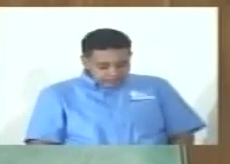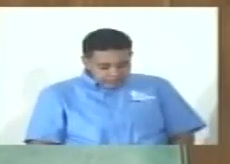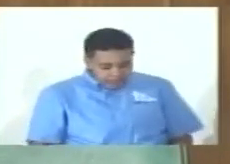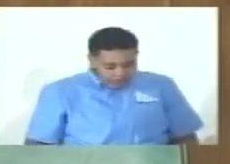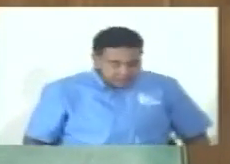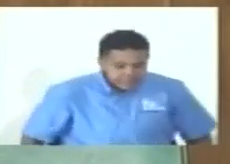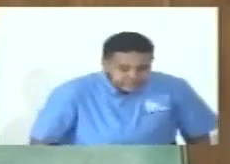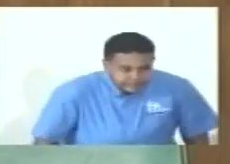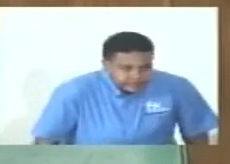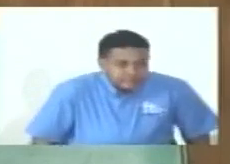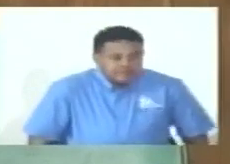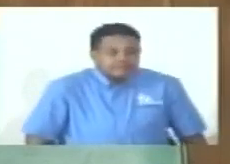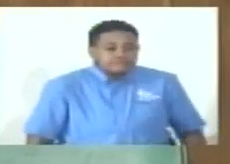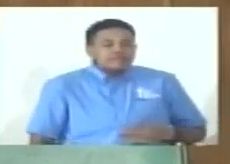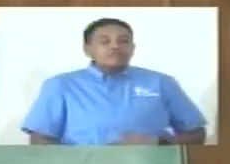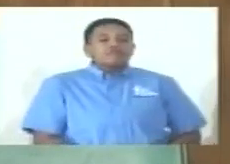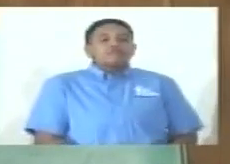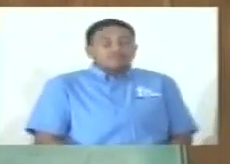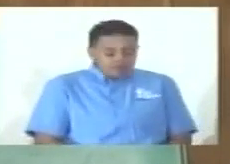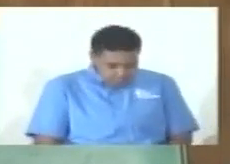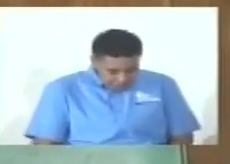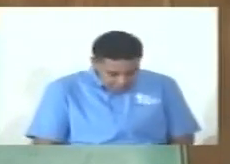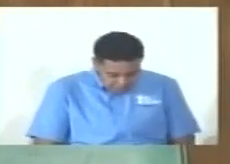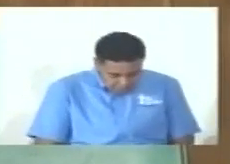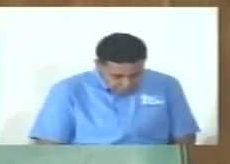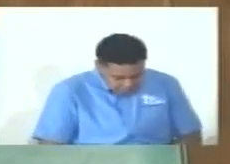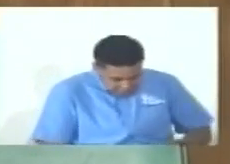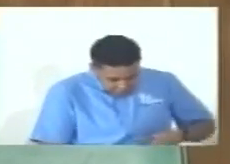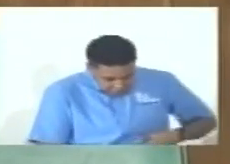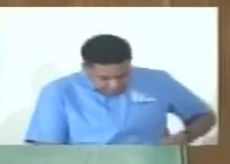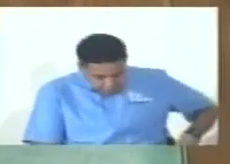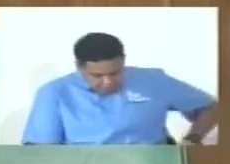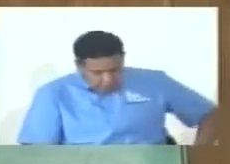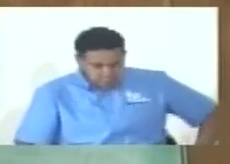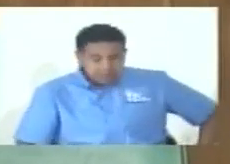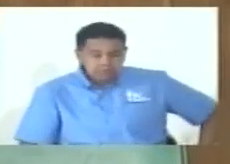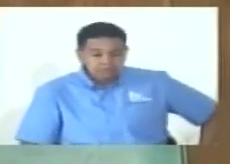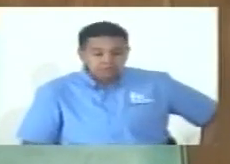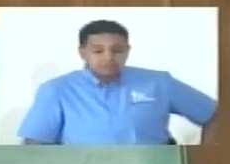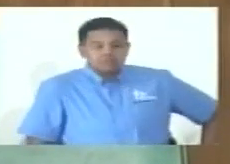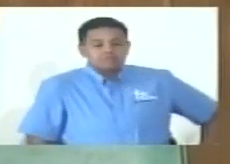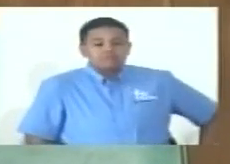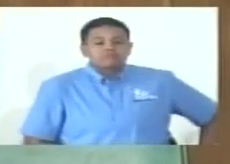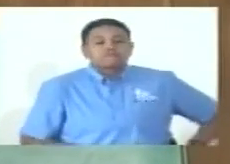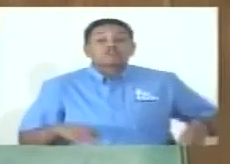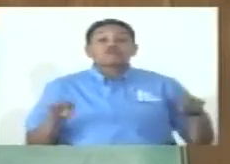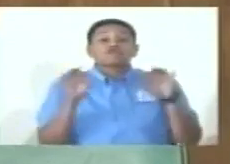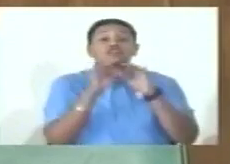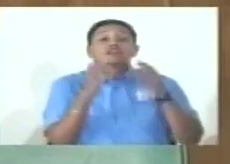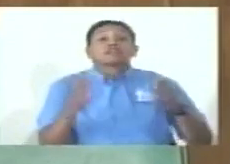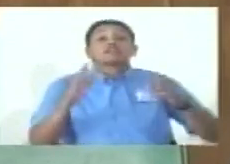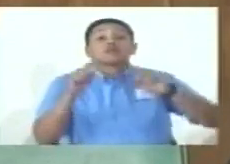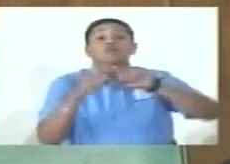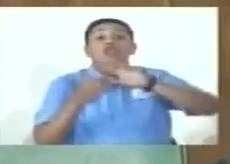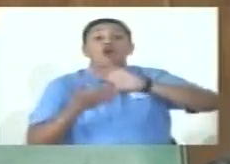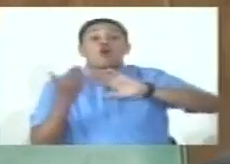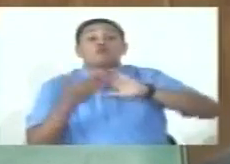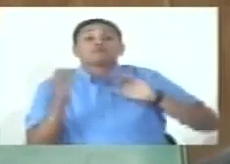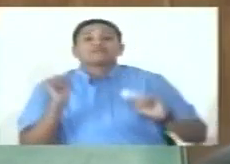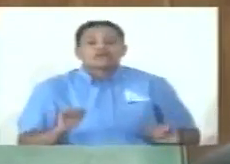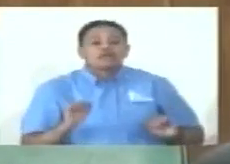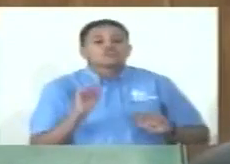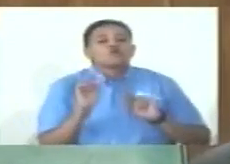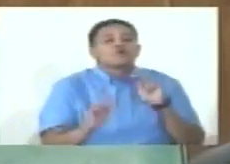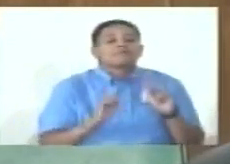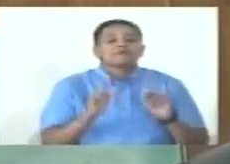The critical thing is, when do we get this operationalized so that the people, as